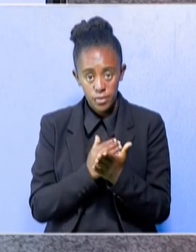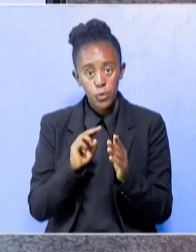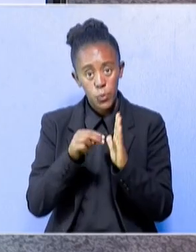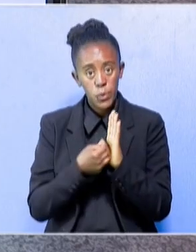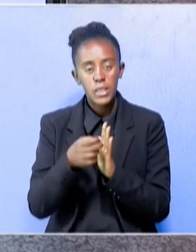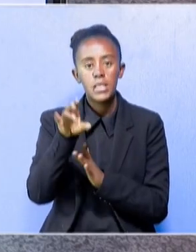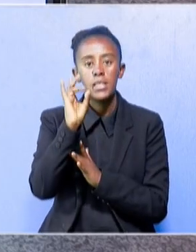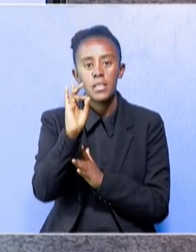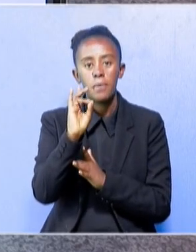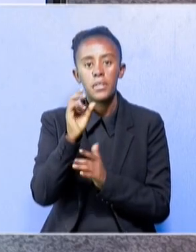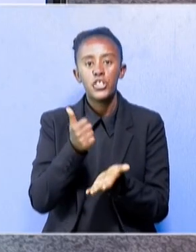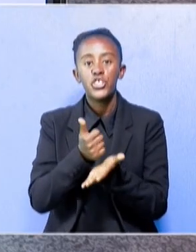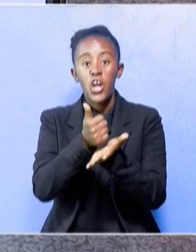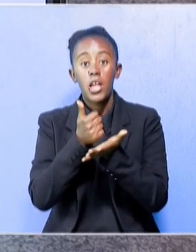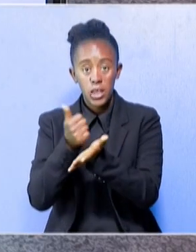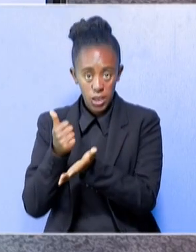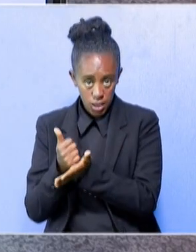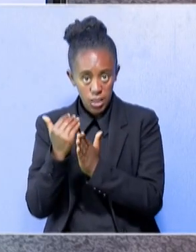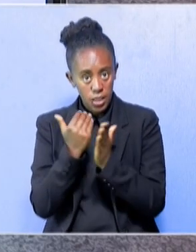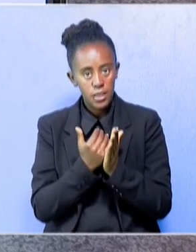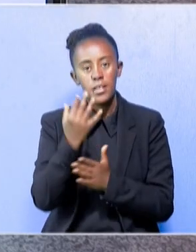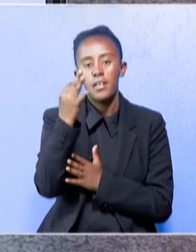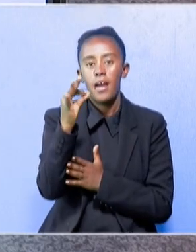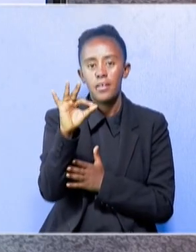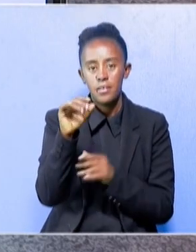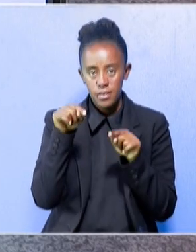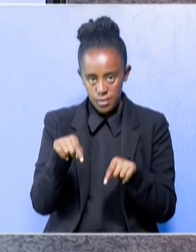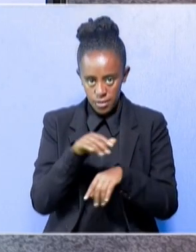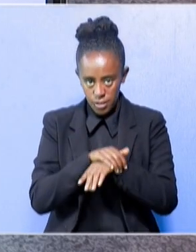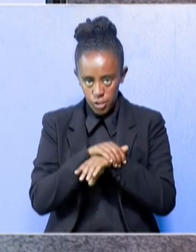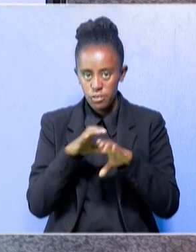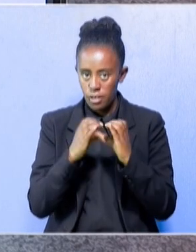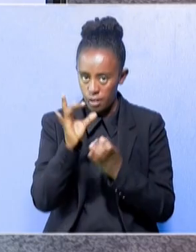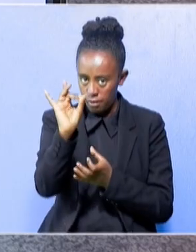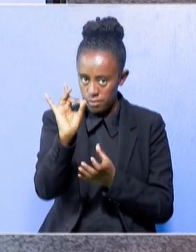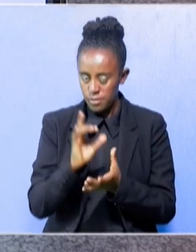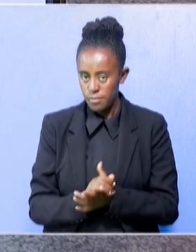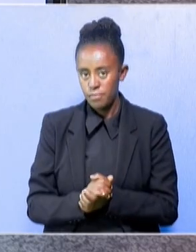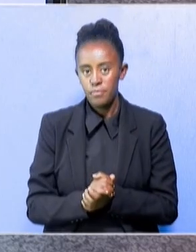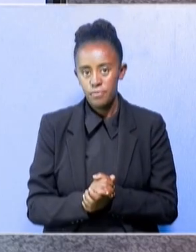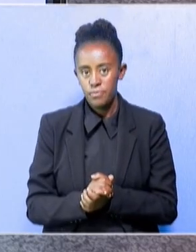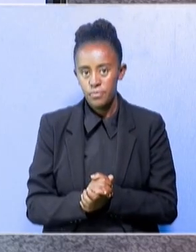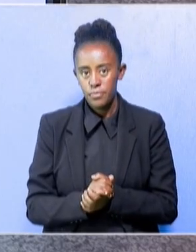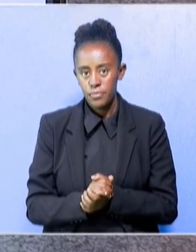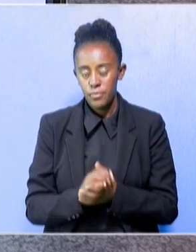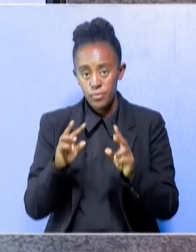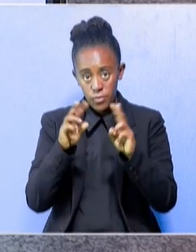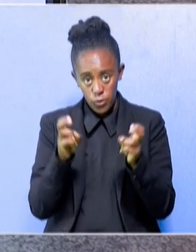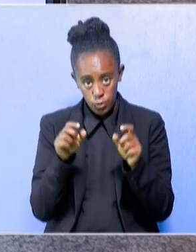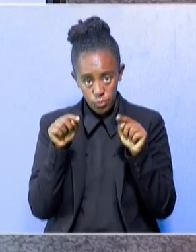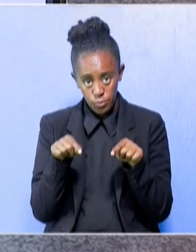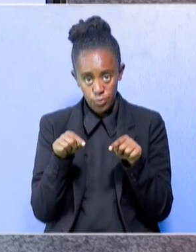7 Charity, Lesson 19. This is English for grade 8. The topic